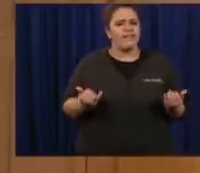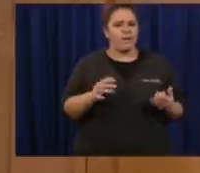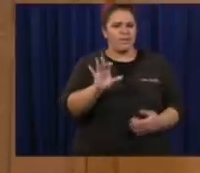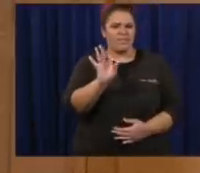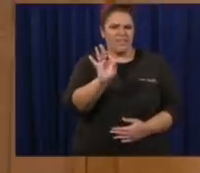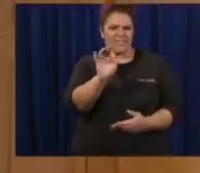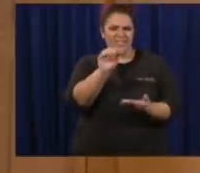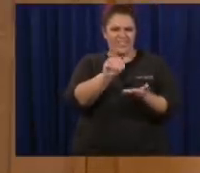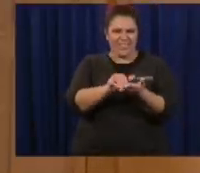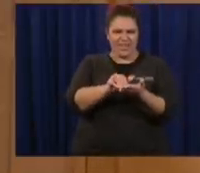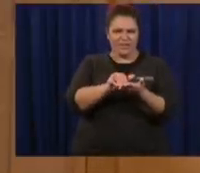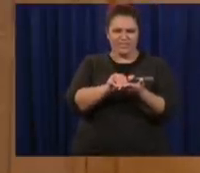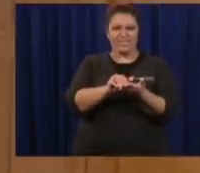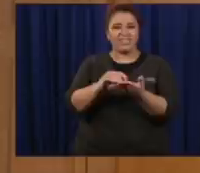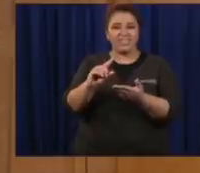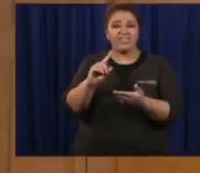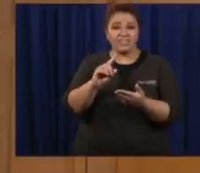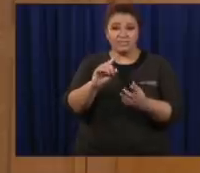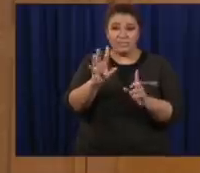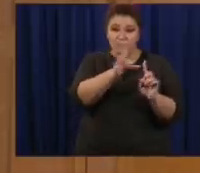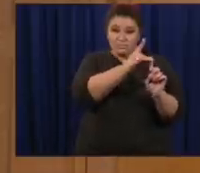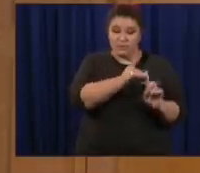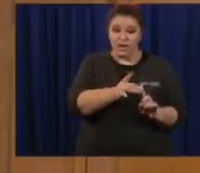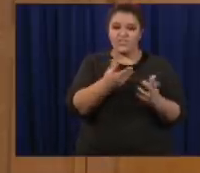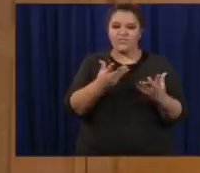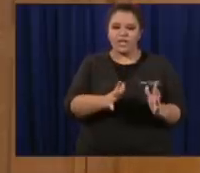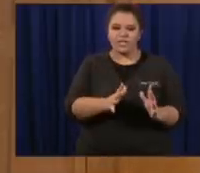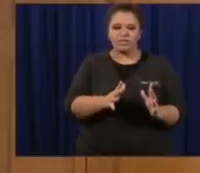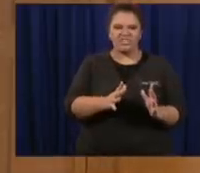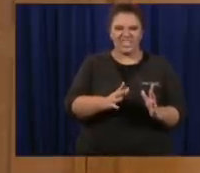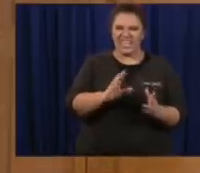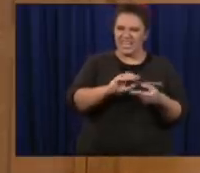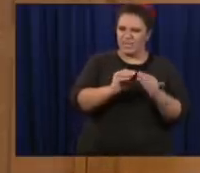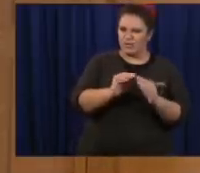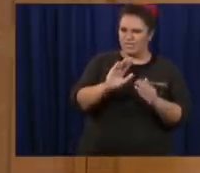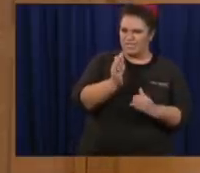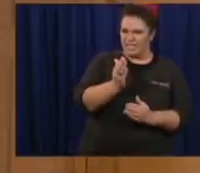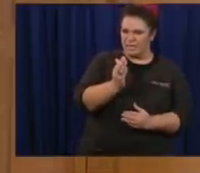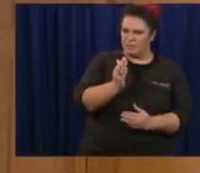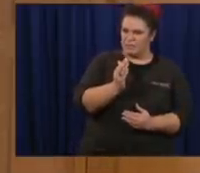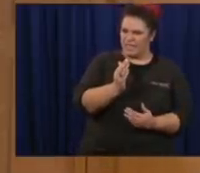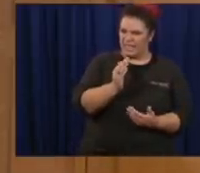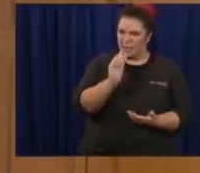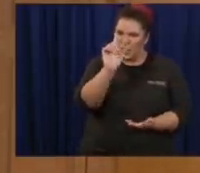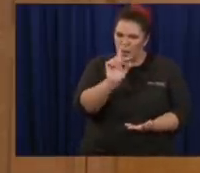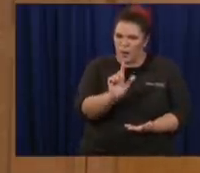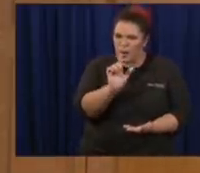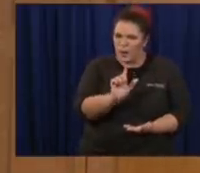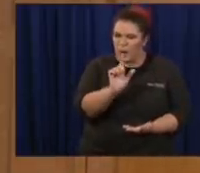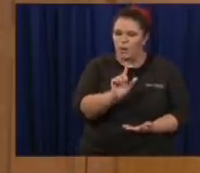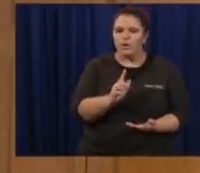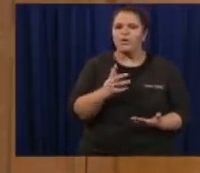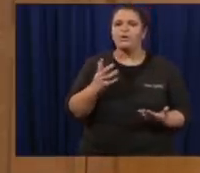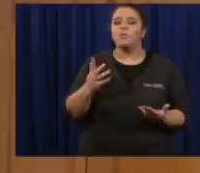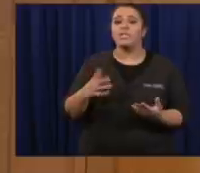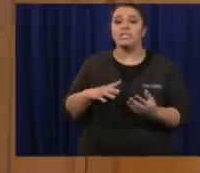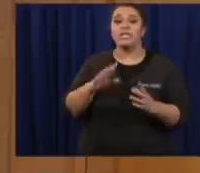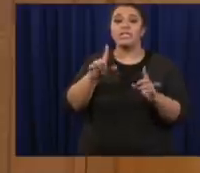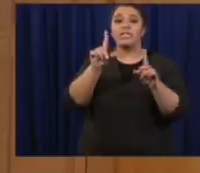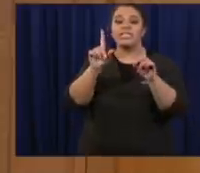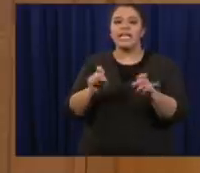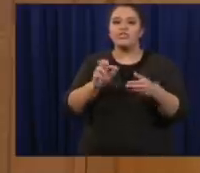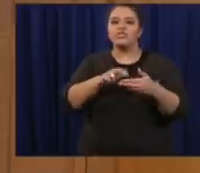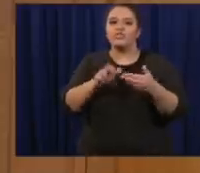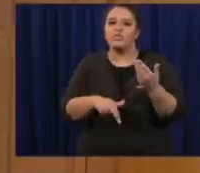of the other tests negative? Was it the regular flu, or was it sort of some other illness? That's right, and we're trying to